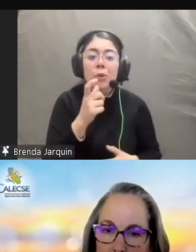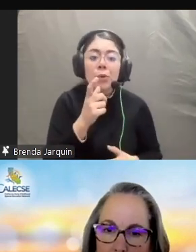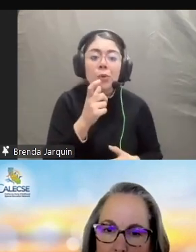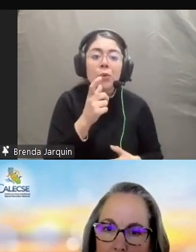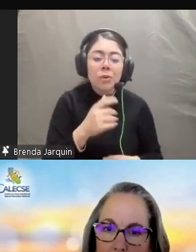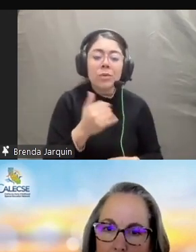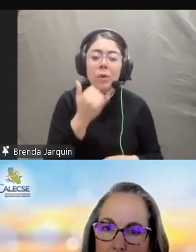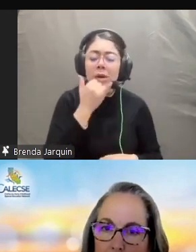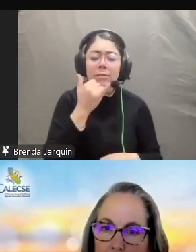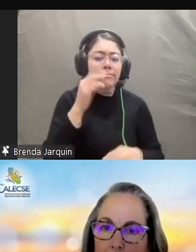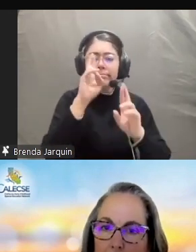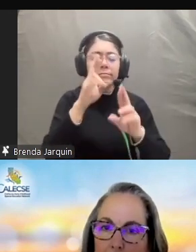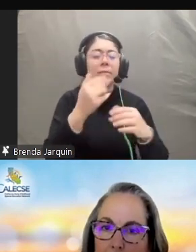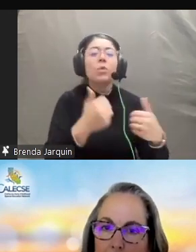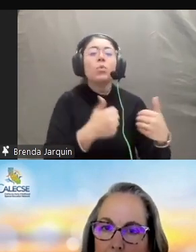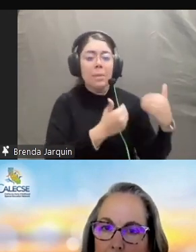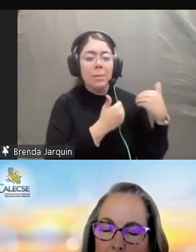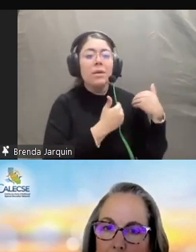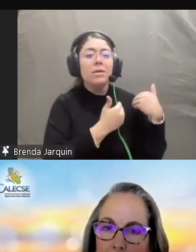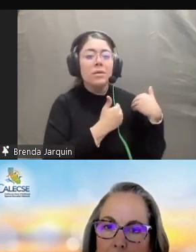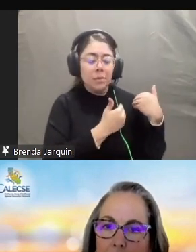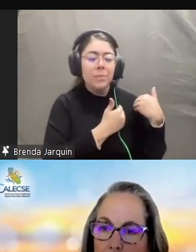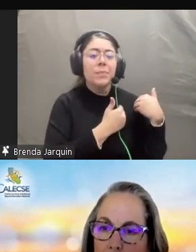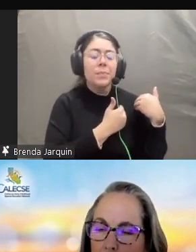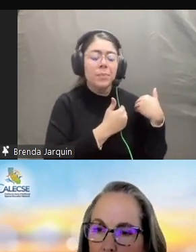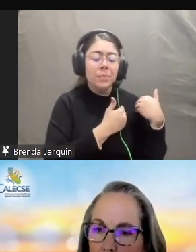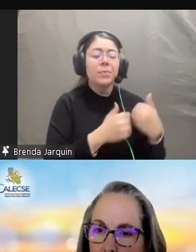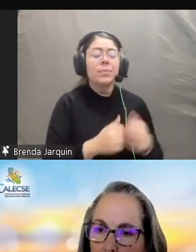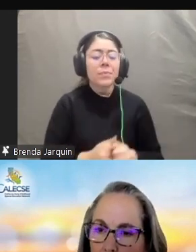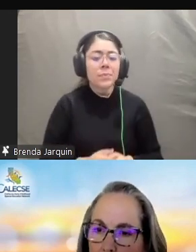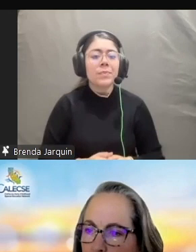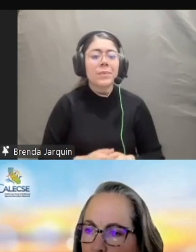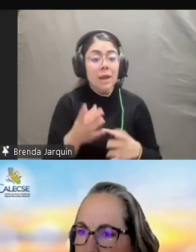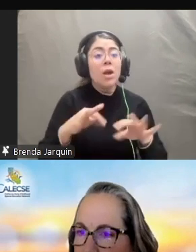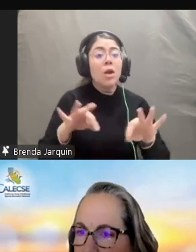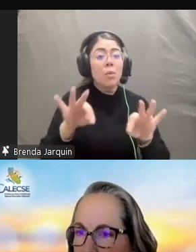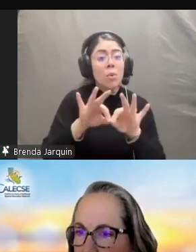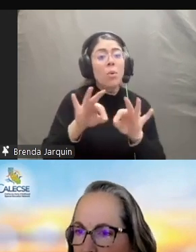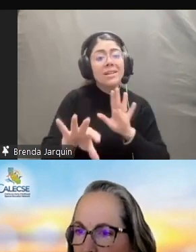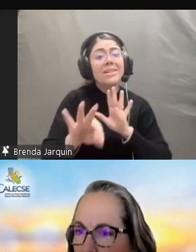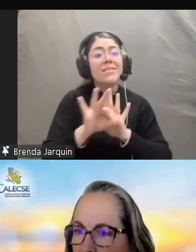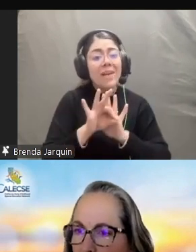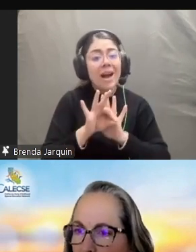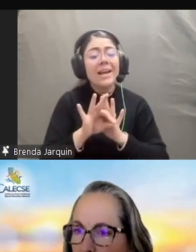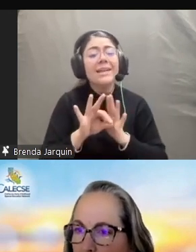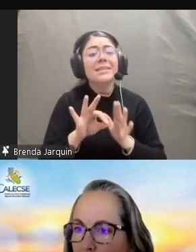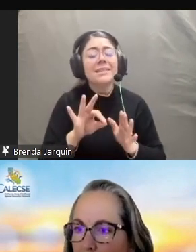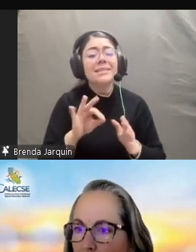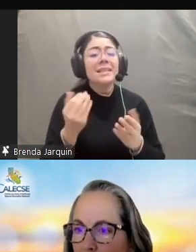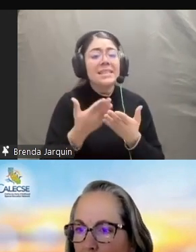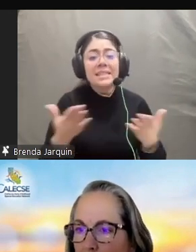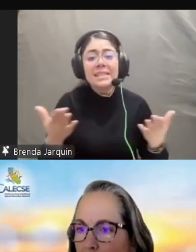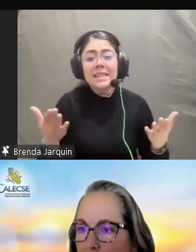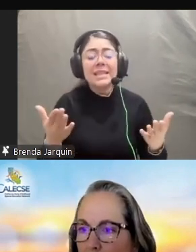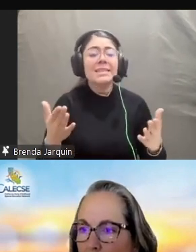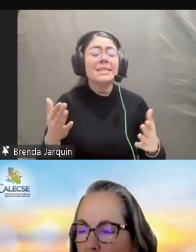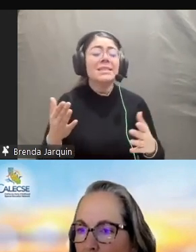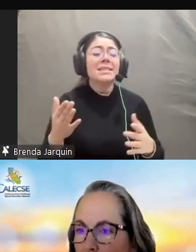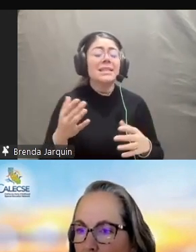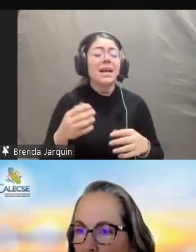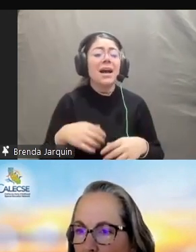to identify what are the requirements, and then making plans to review, revise, and develop your